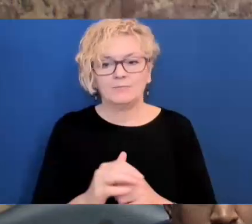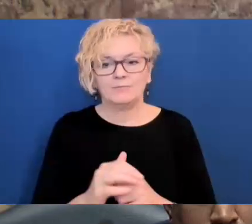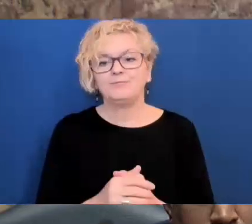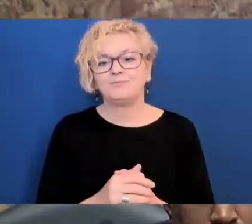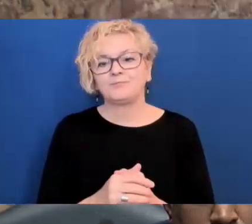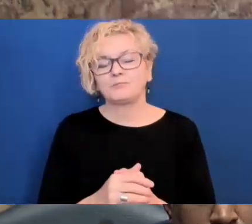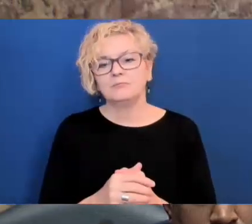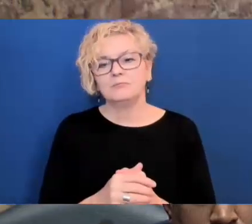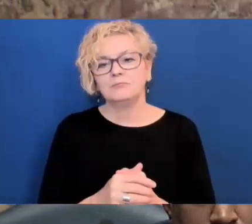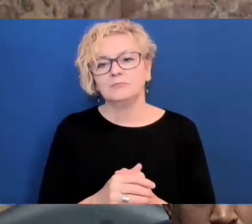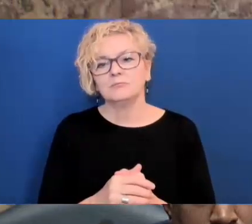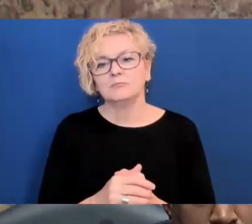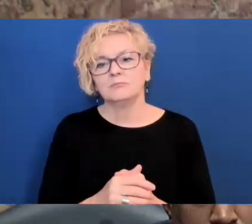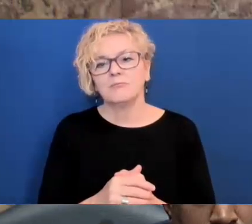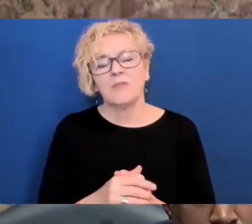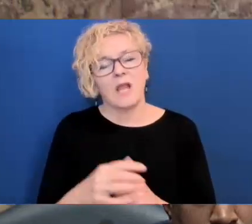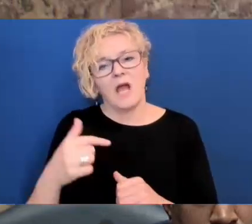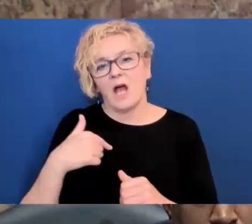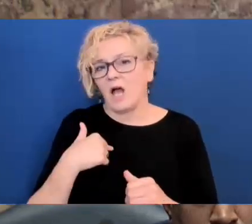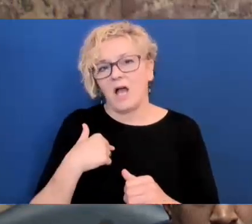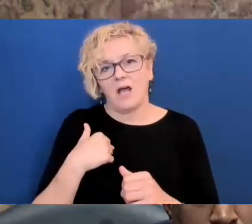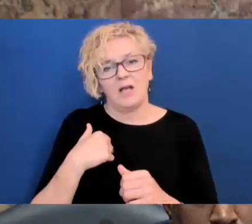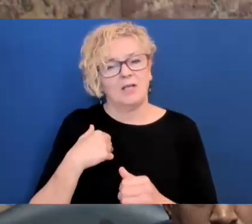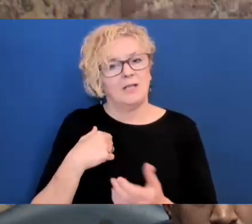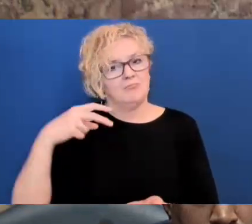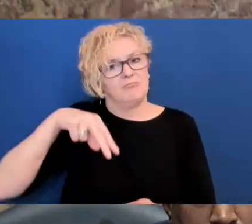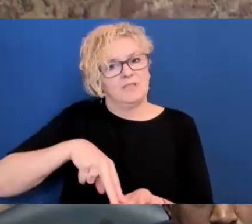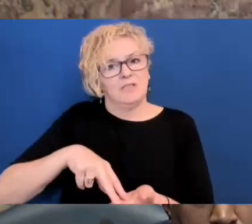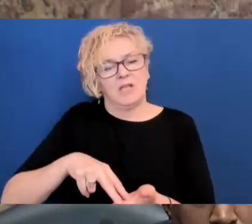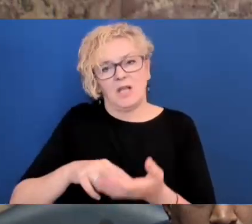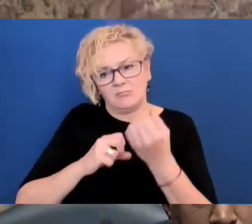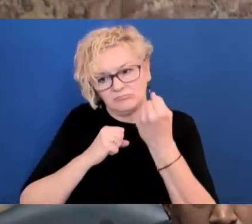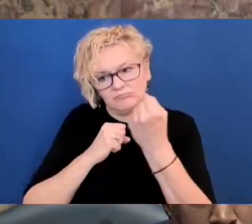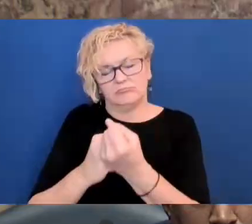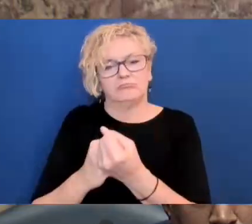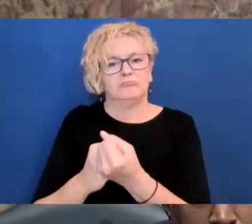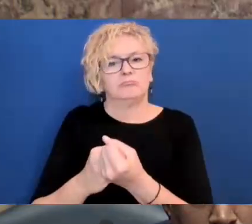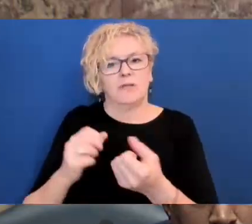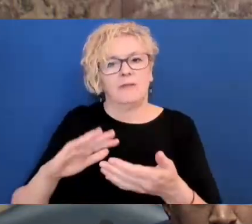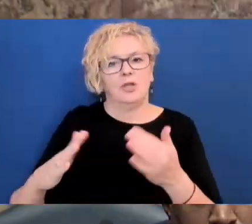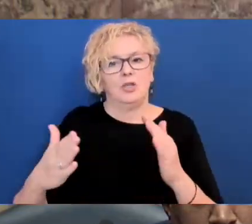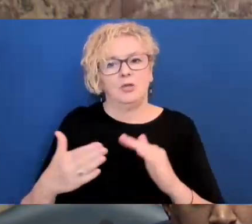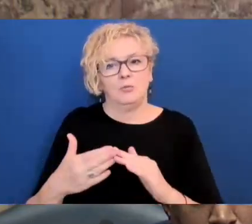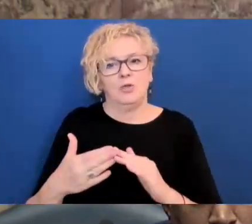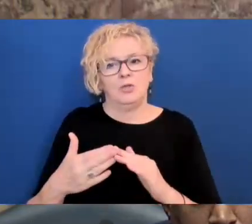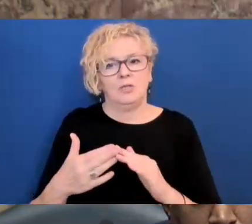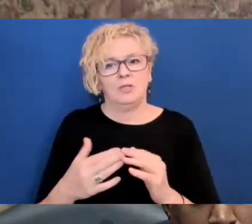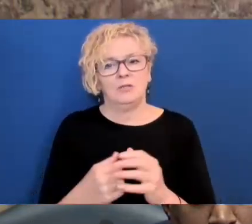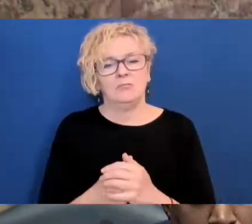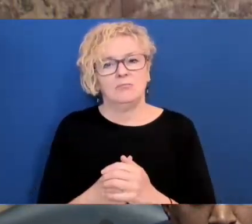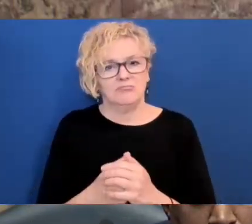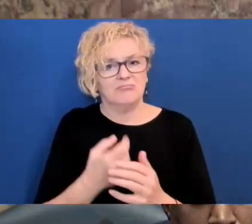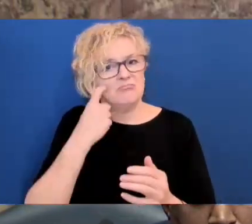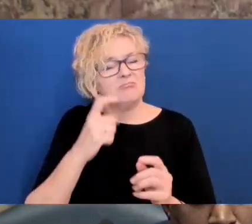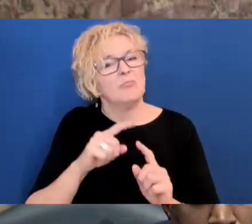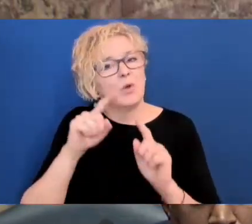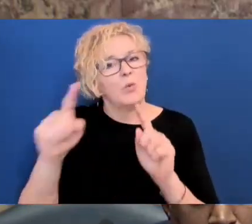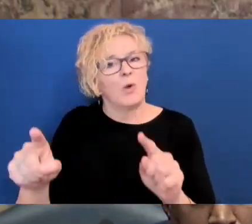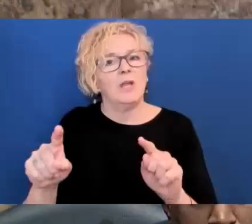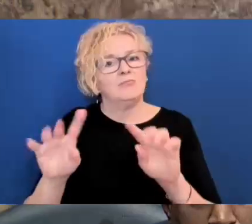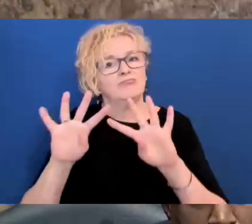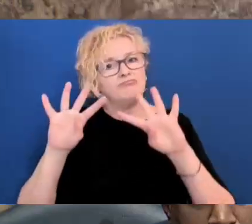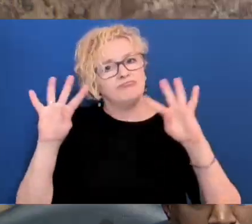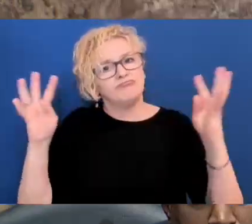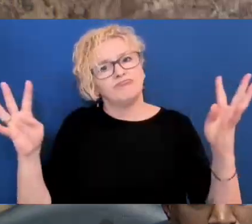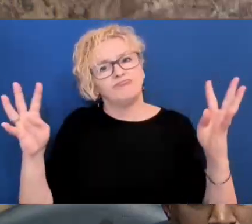again at the vigil in Kensington Park. And I'm still standing in solidarity to